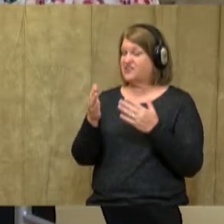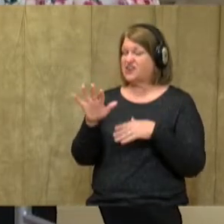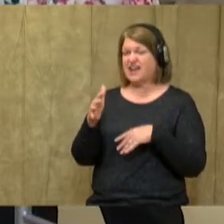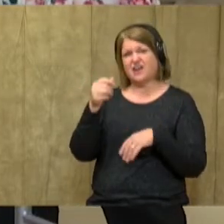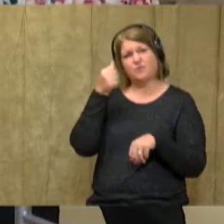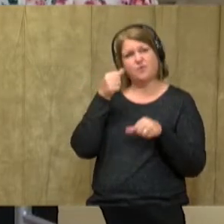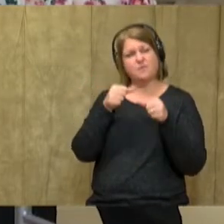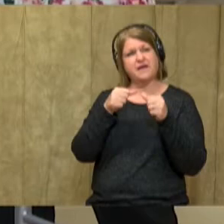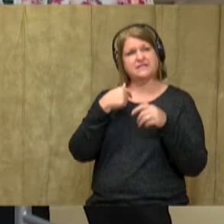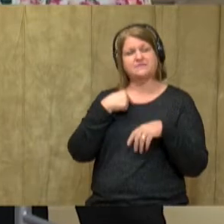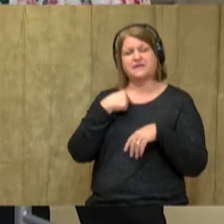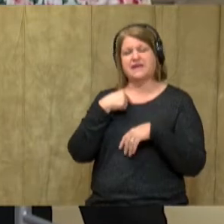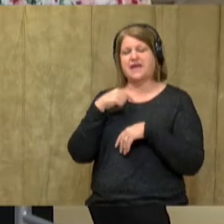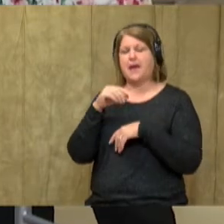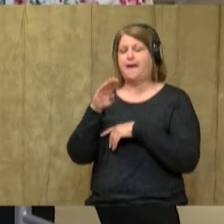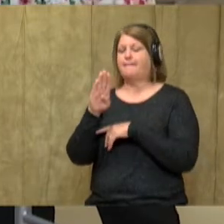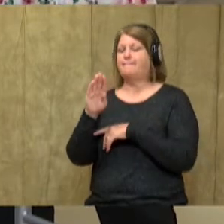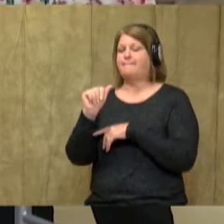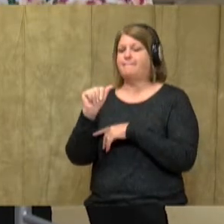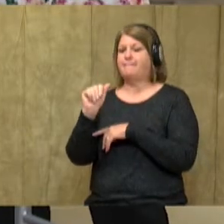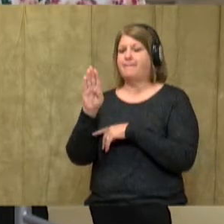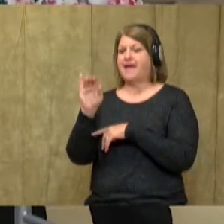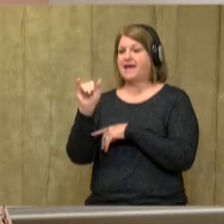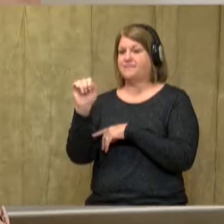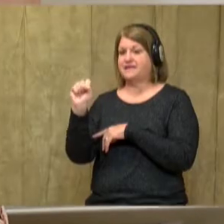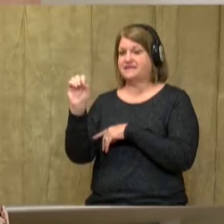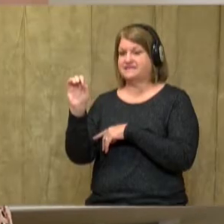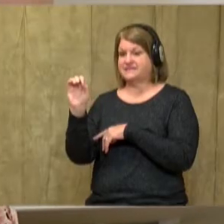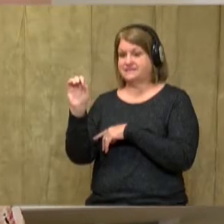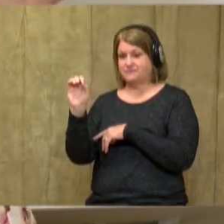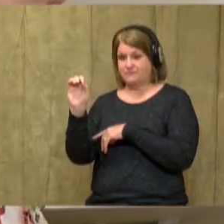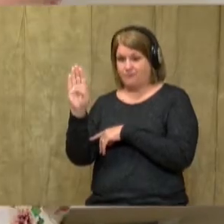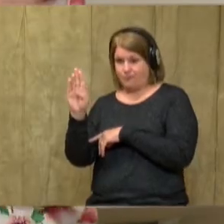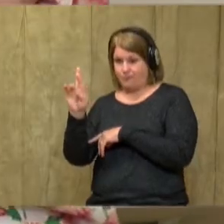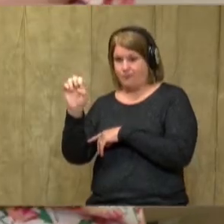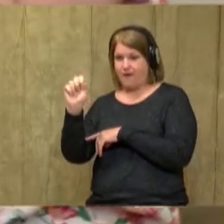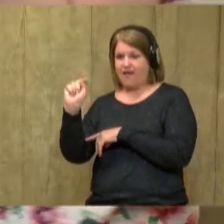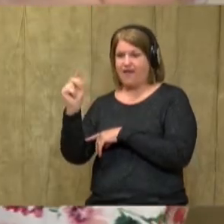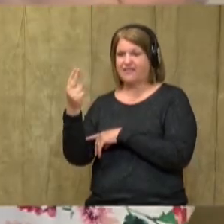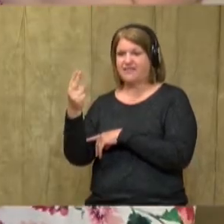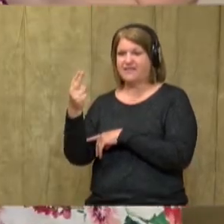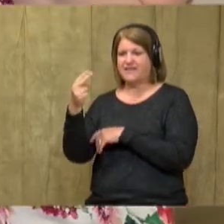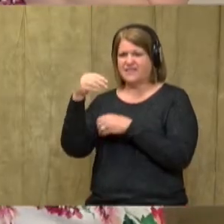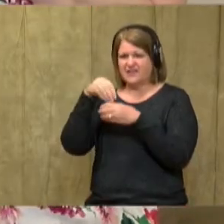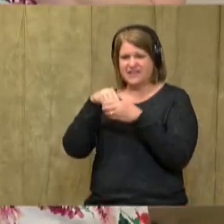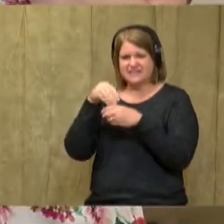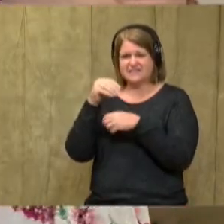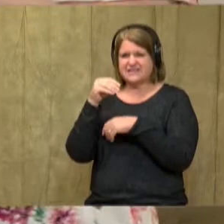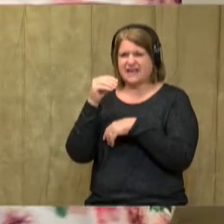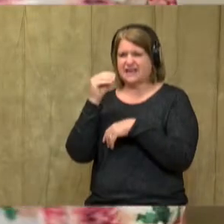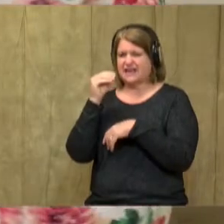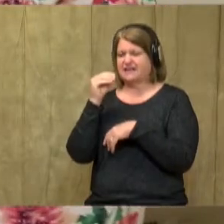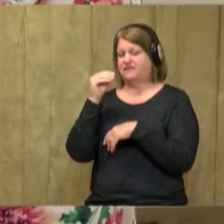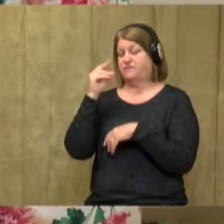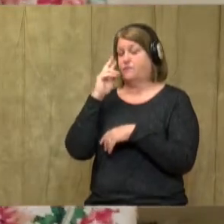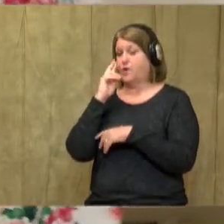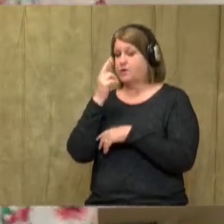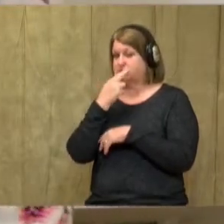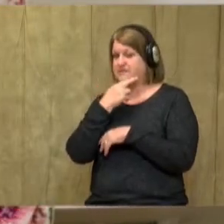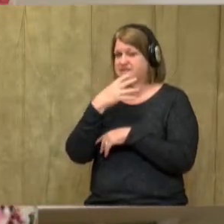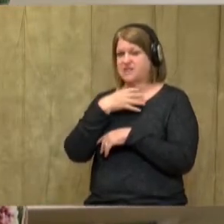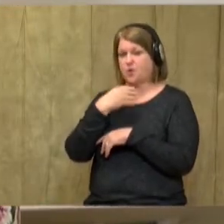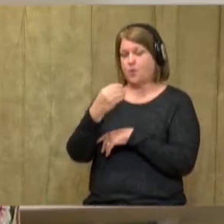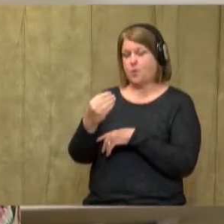of baby's breath. Have you ever seen those flowers inside of the roses? They're these little white flowers with little